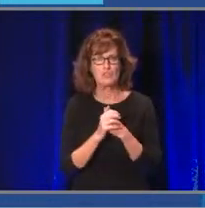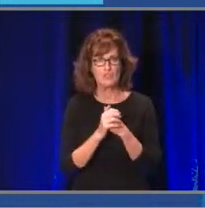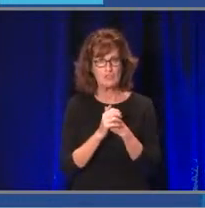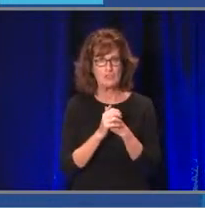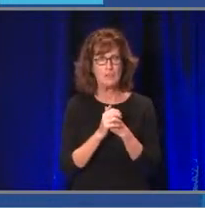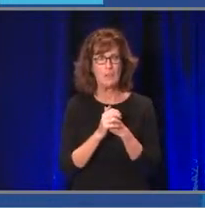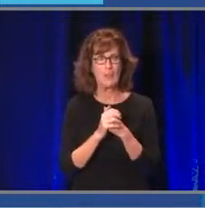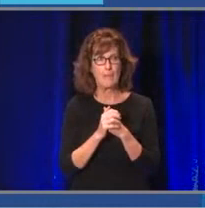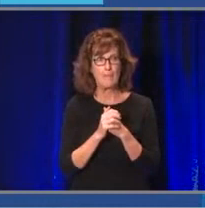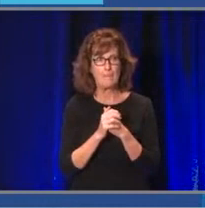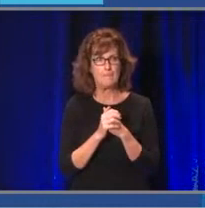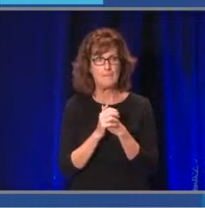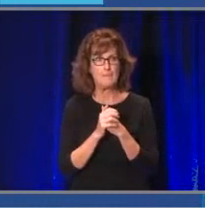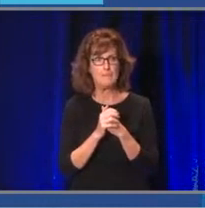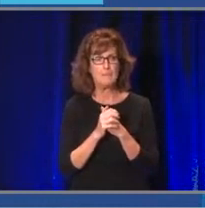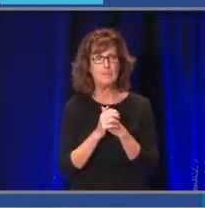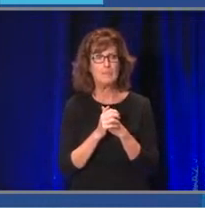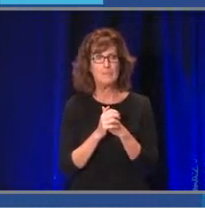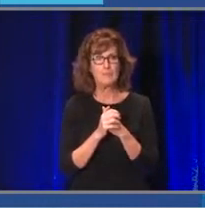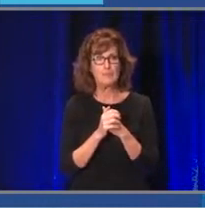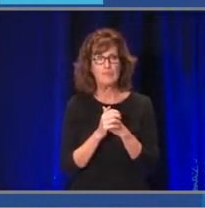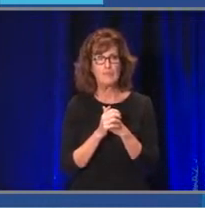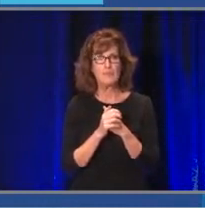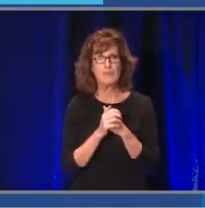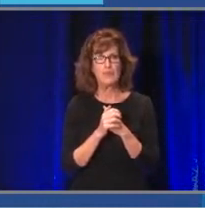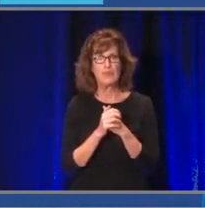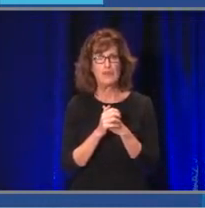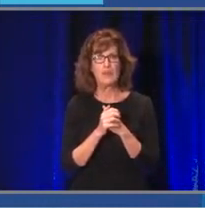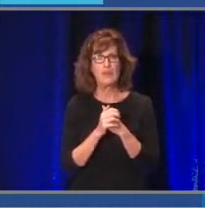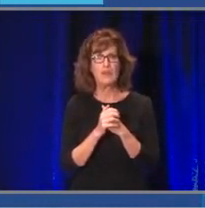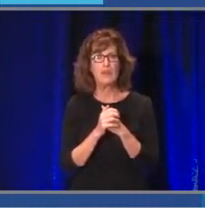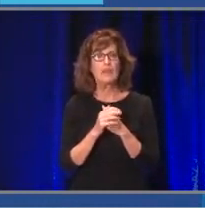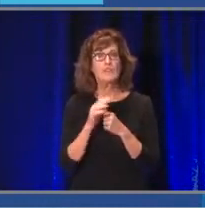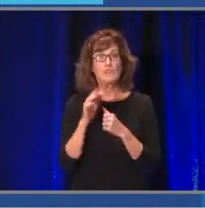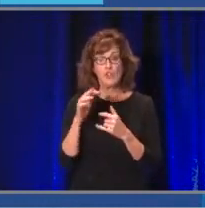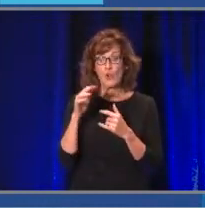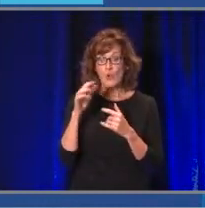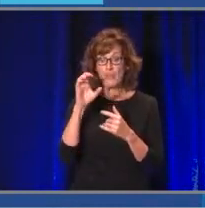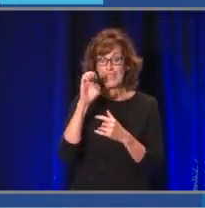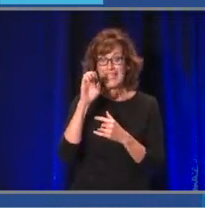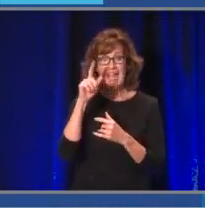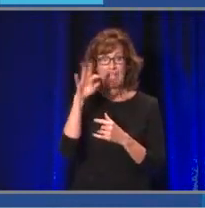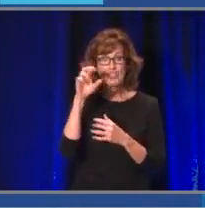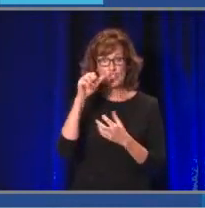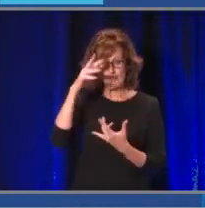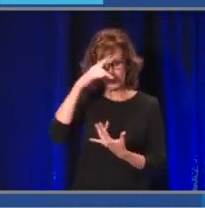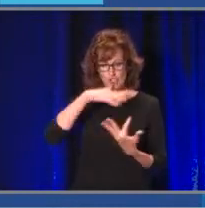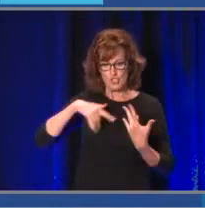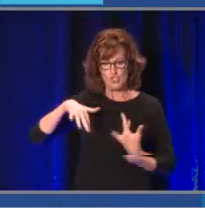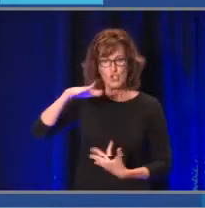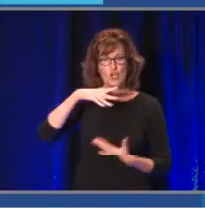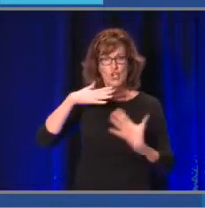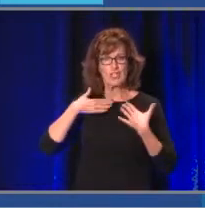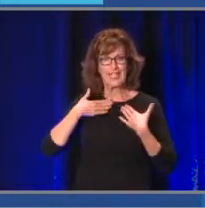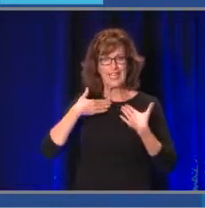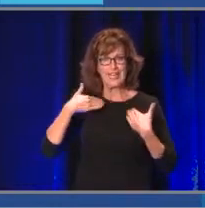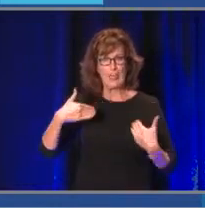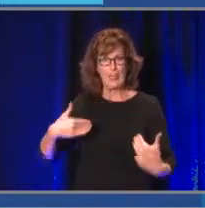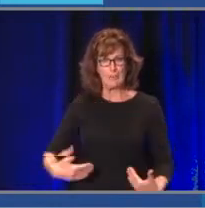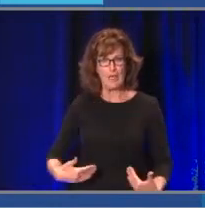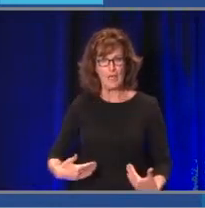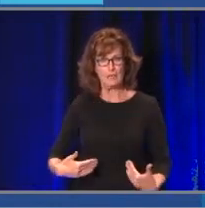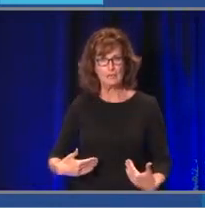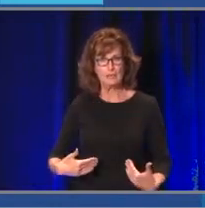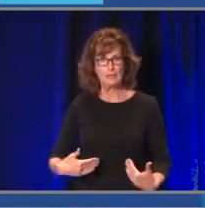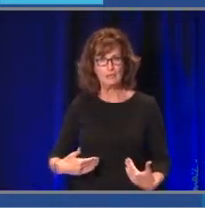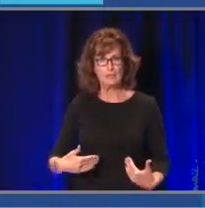the preparation of a metastatic niche. Exosomes circulate in the blood, will be addressed to a tissue,